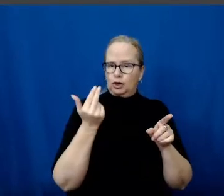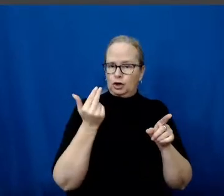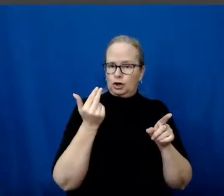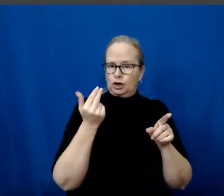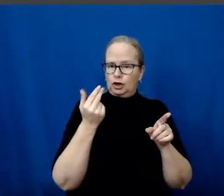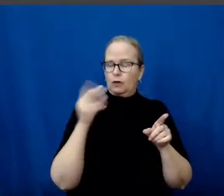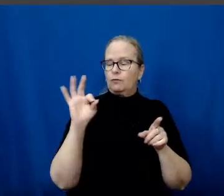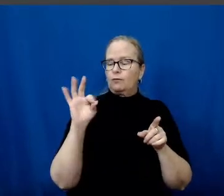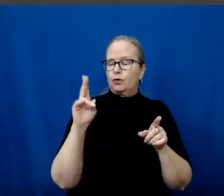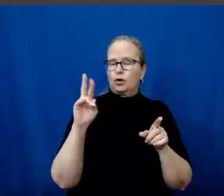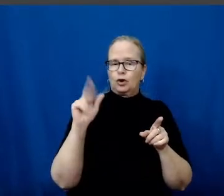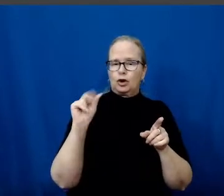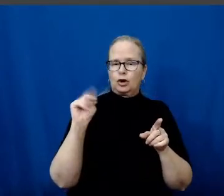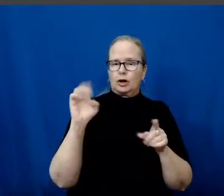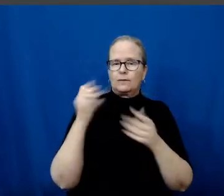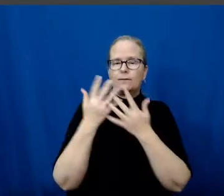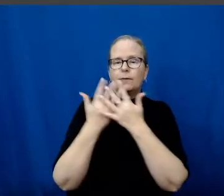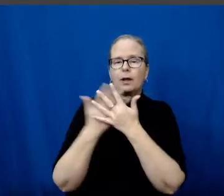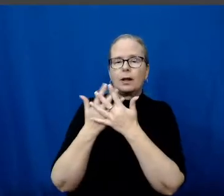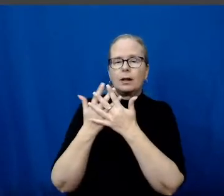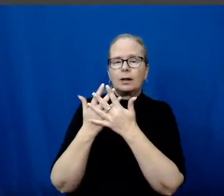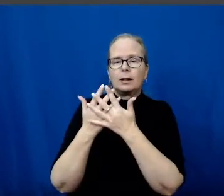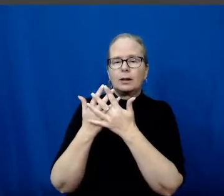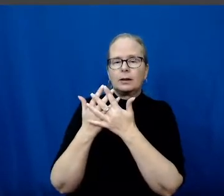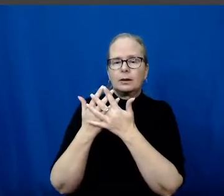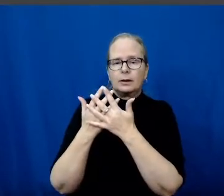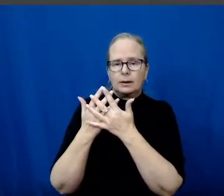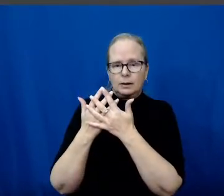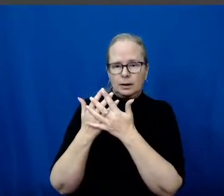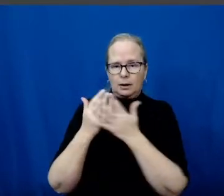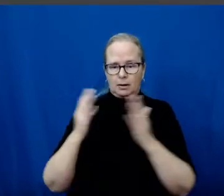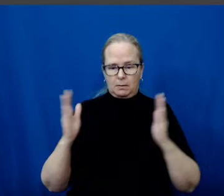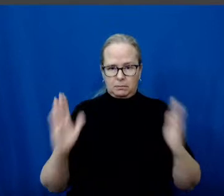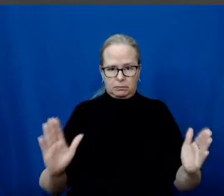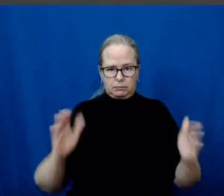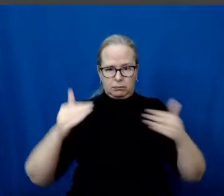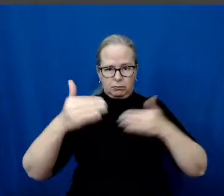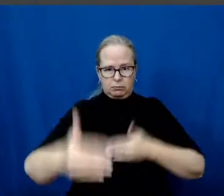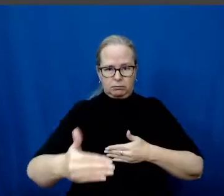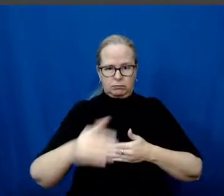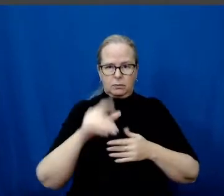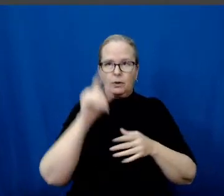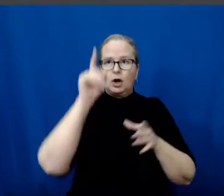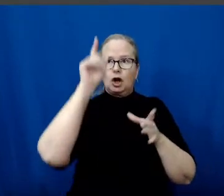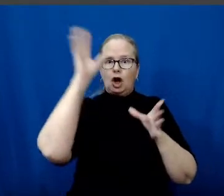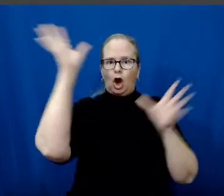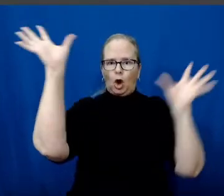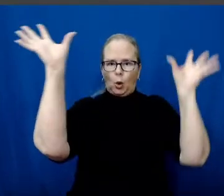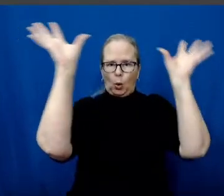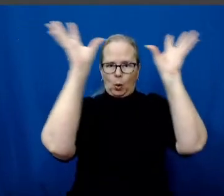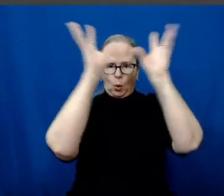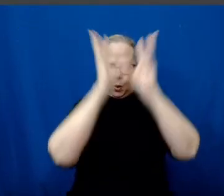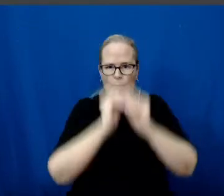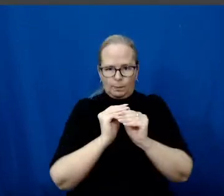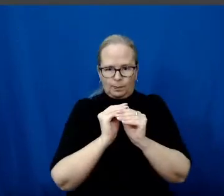air through the filters, and you end up creating clean air using that. And